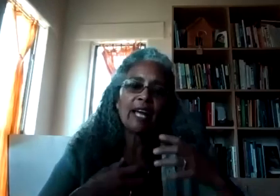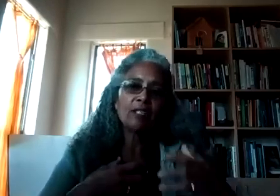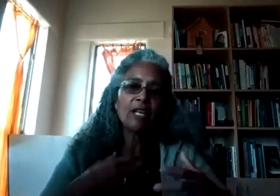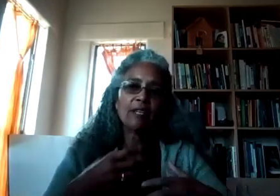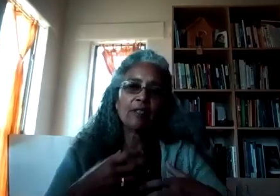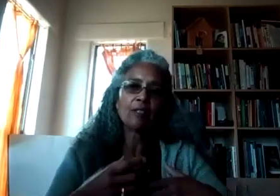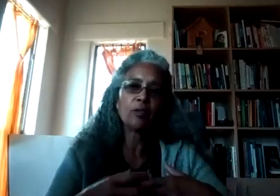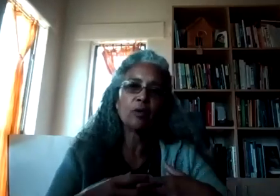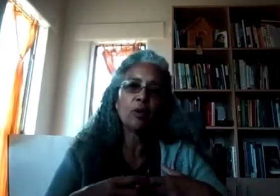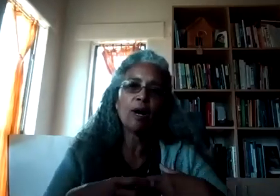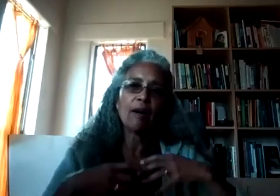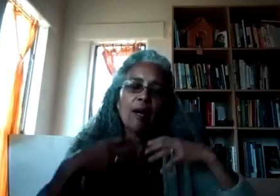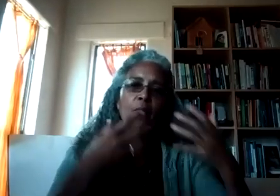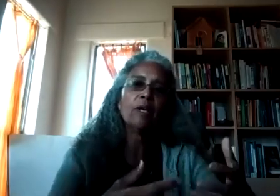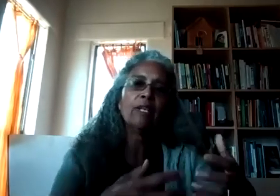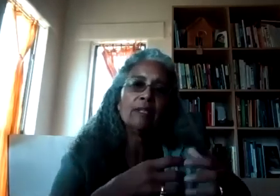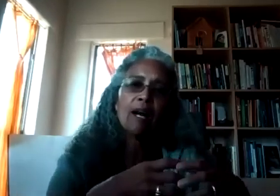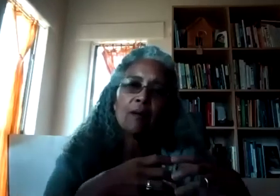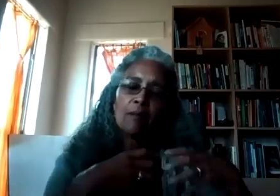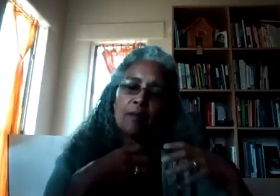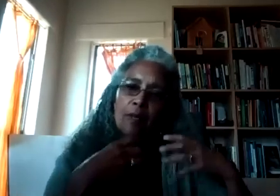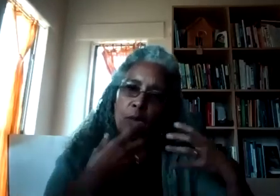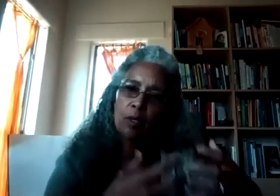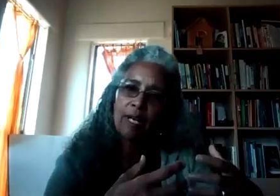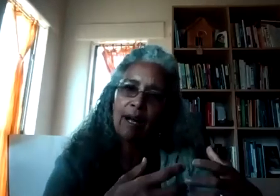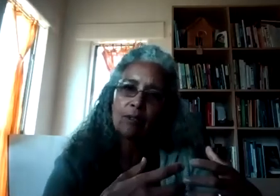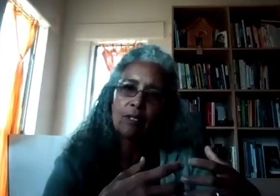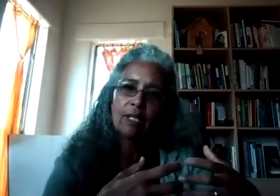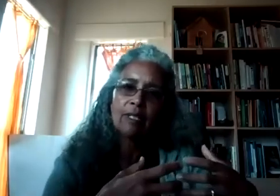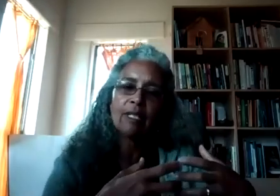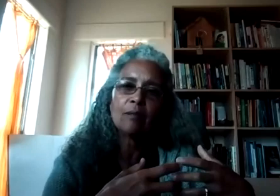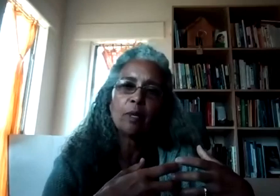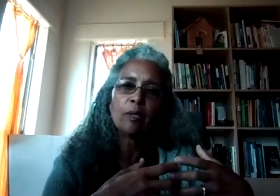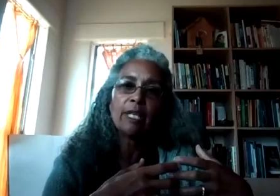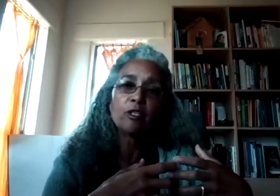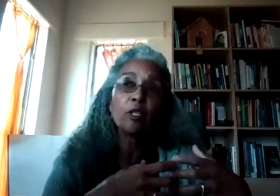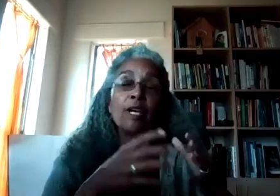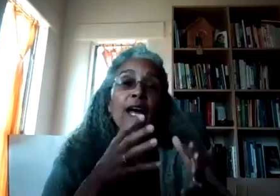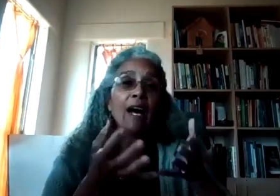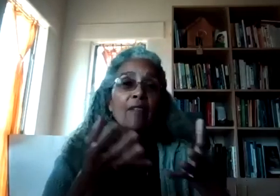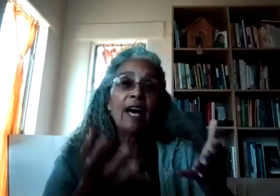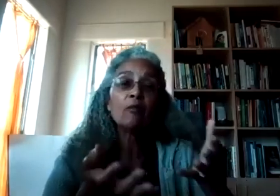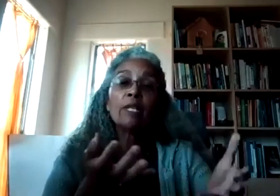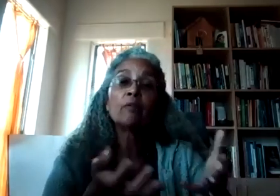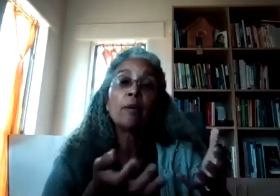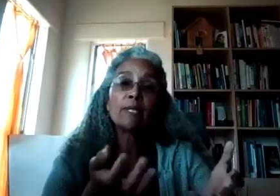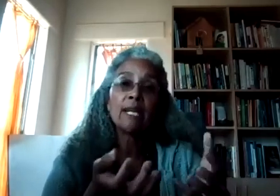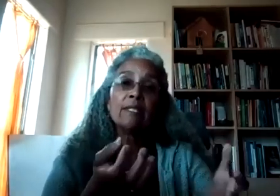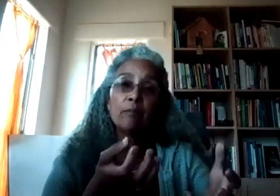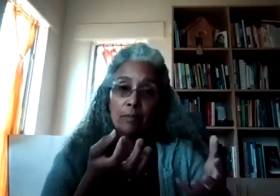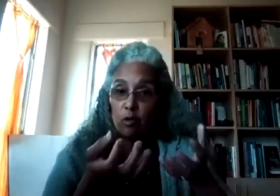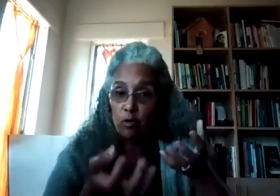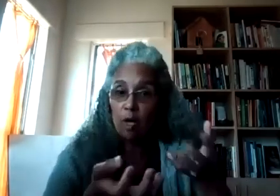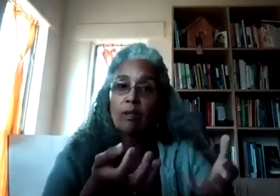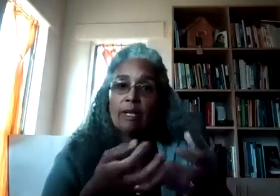younger educators who are putting their work out in the population, that really